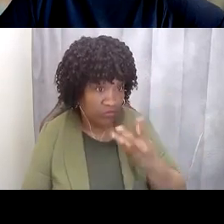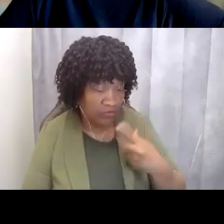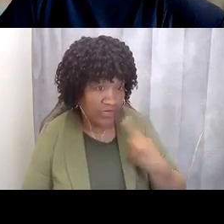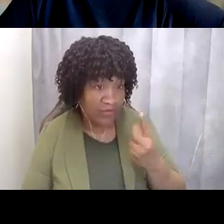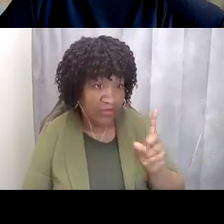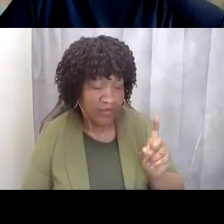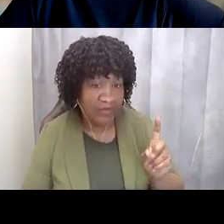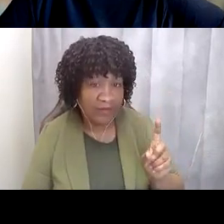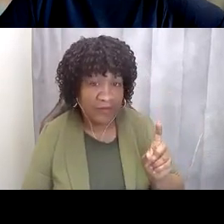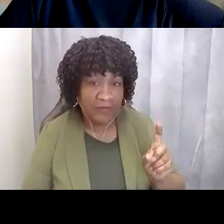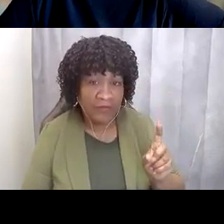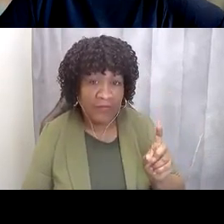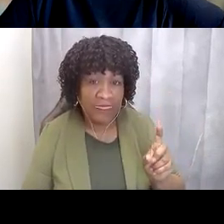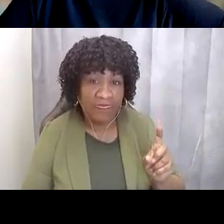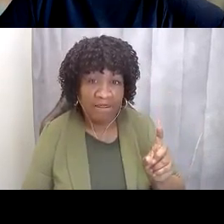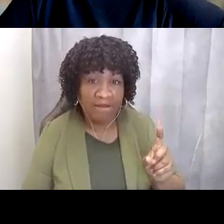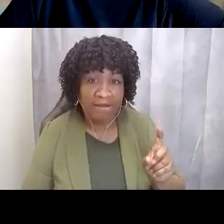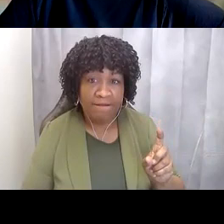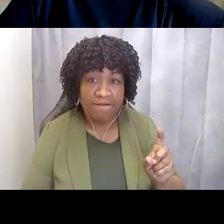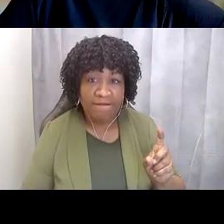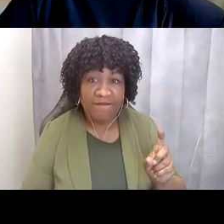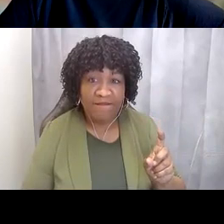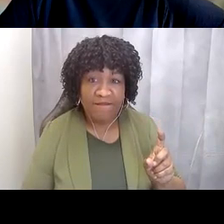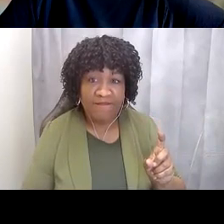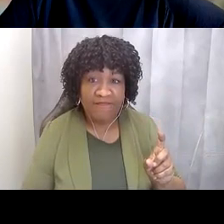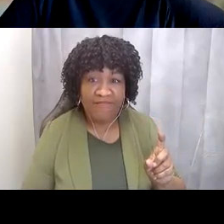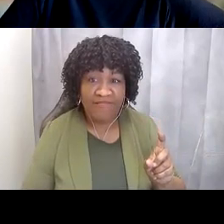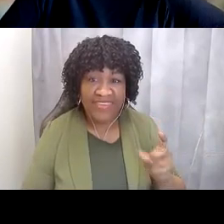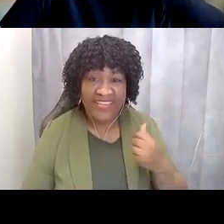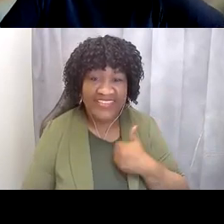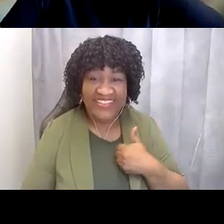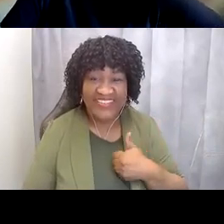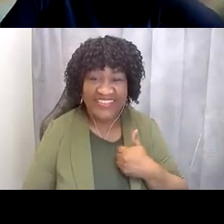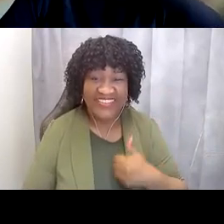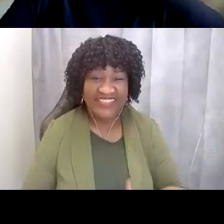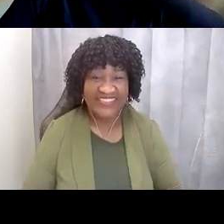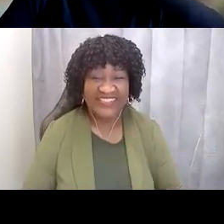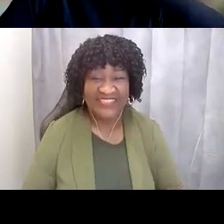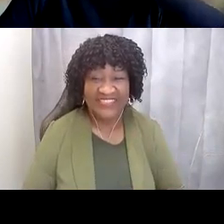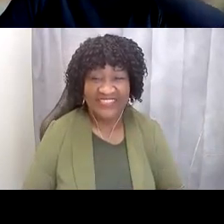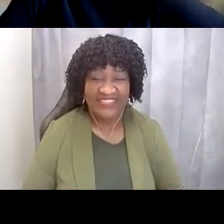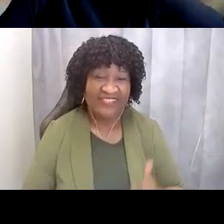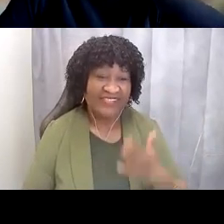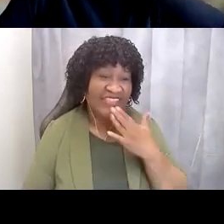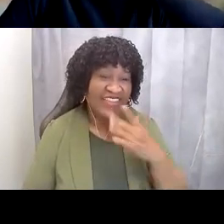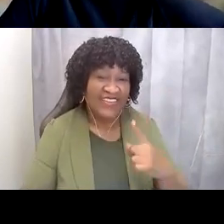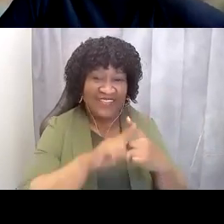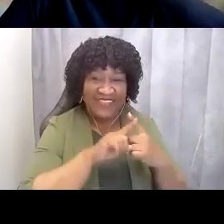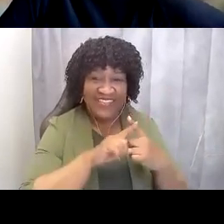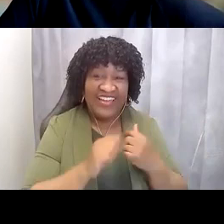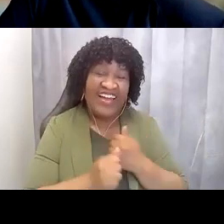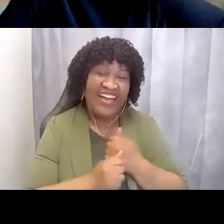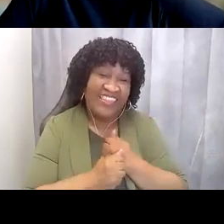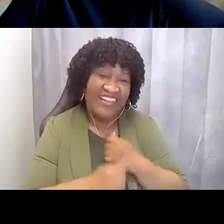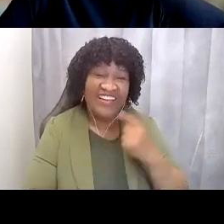Excuse me, the room got changed. I'll go back to French. Sorry. Thank you. I do love hearing you talk